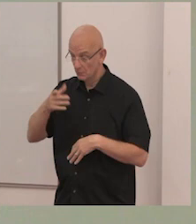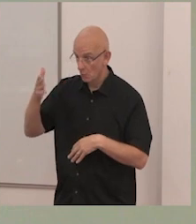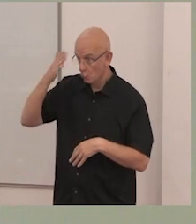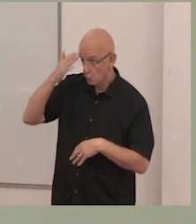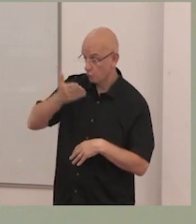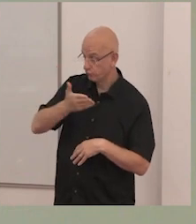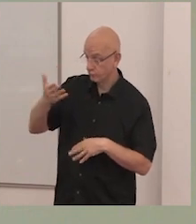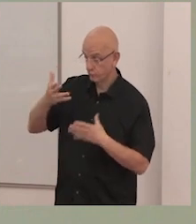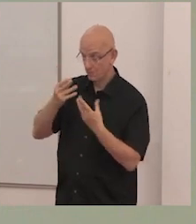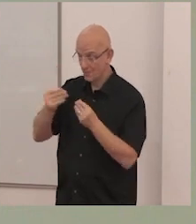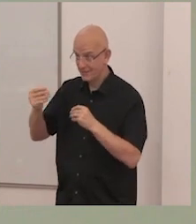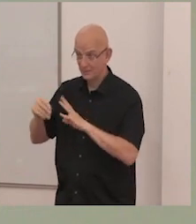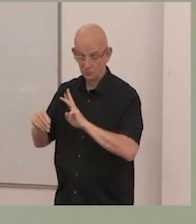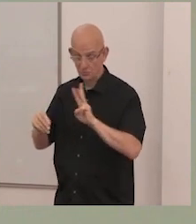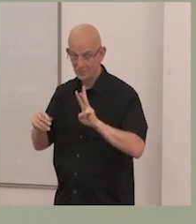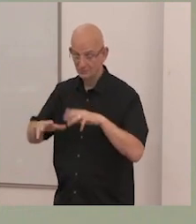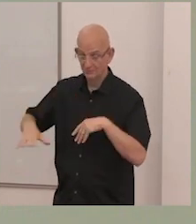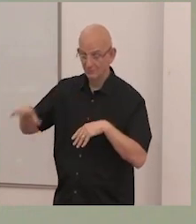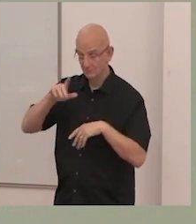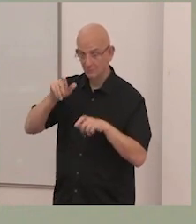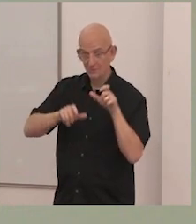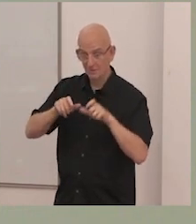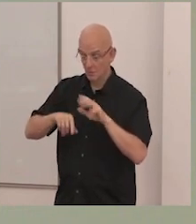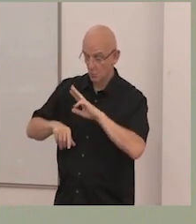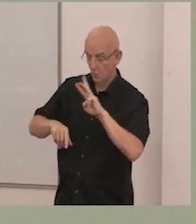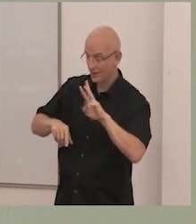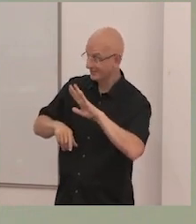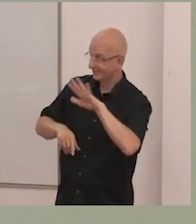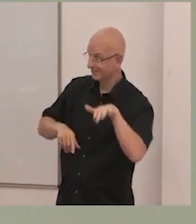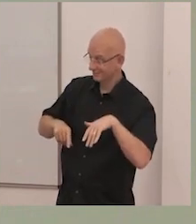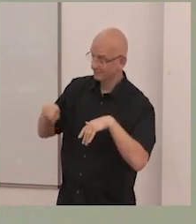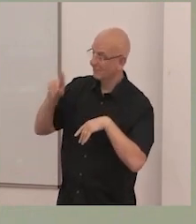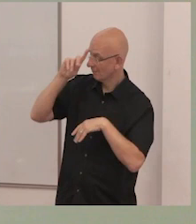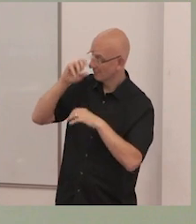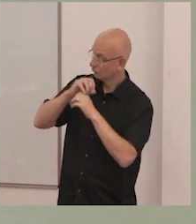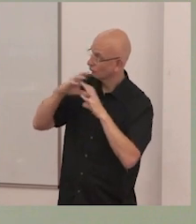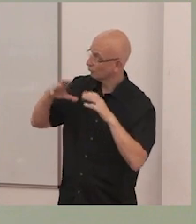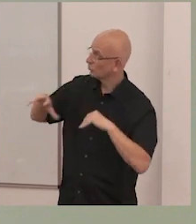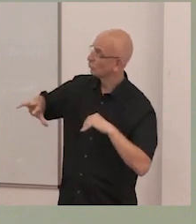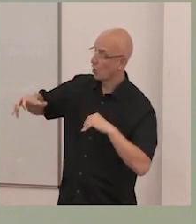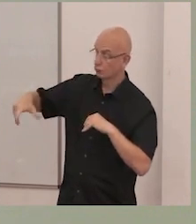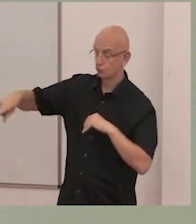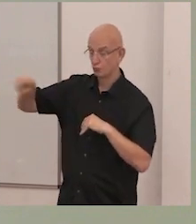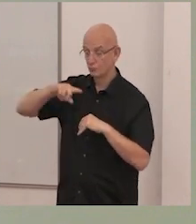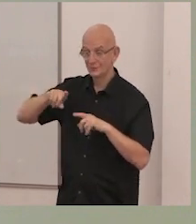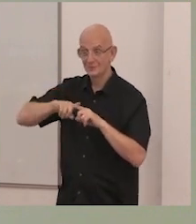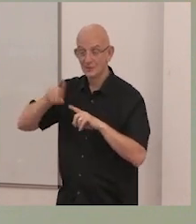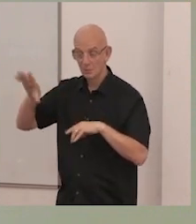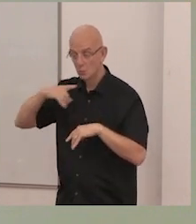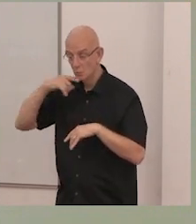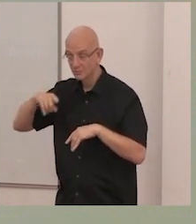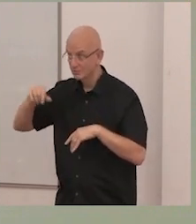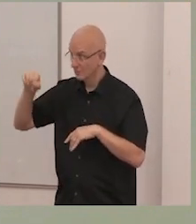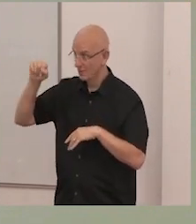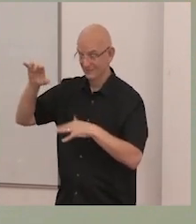who think that countries like Soviet Union, at least this is much better scenario